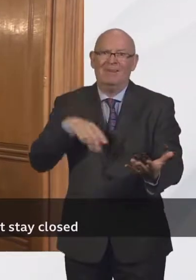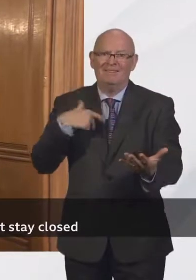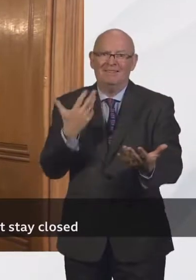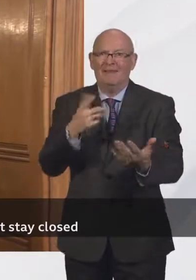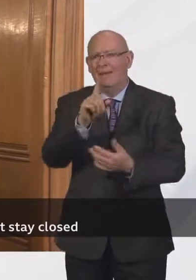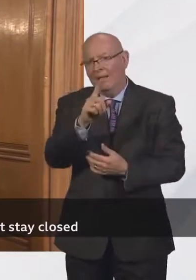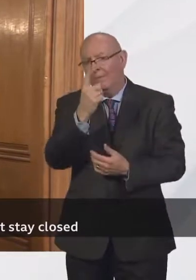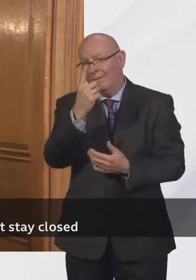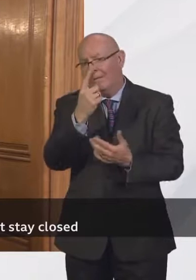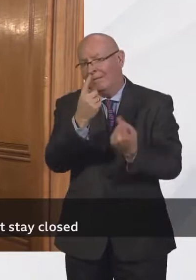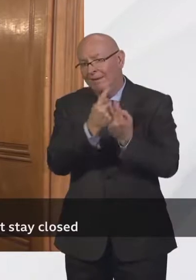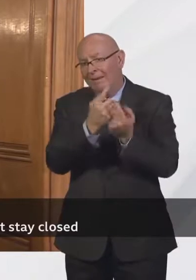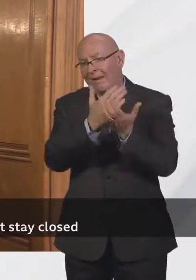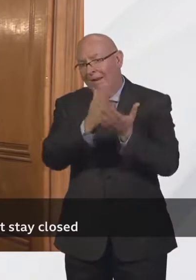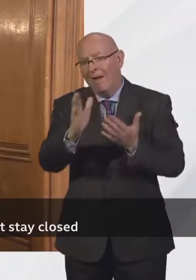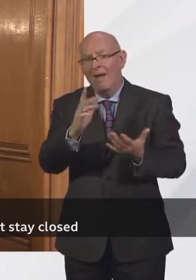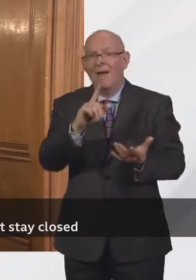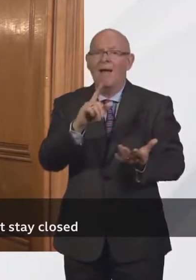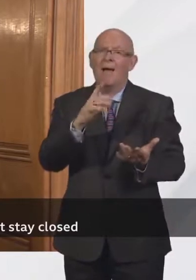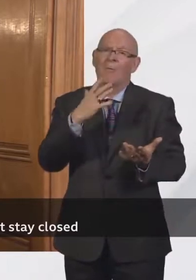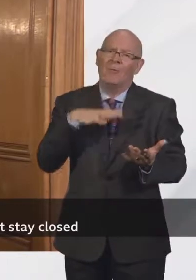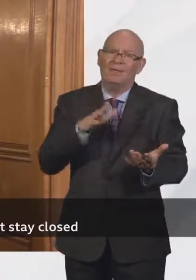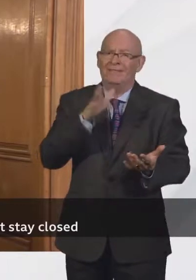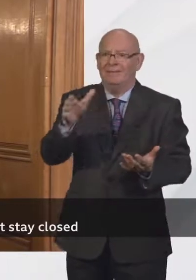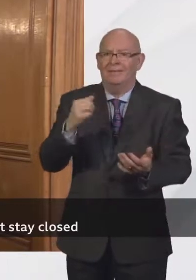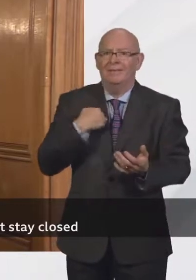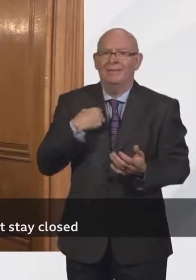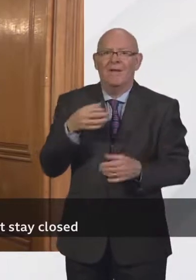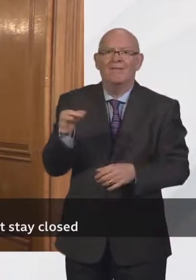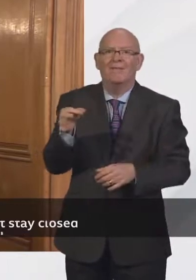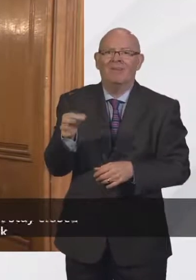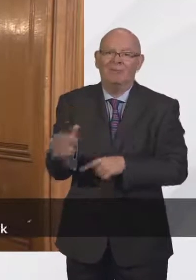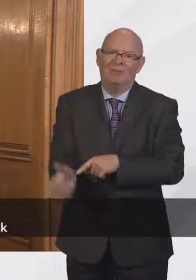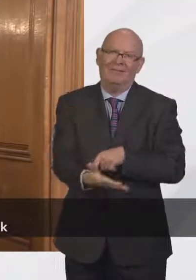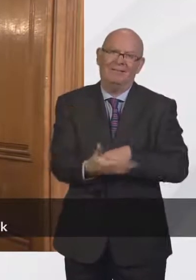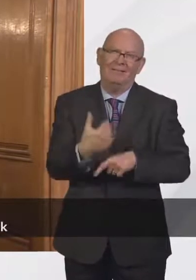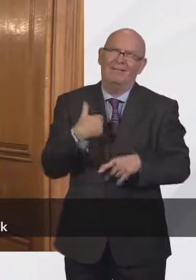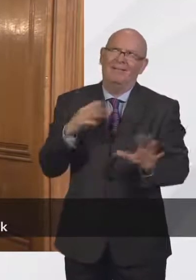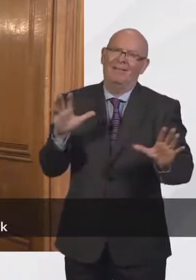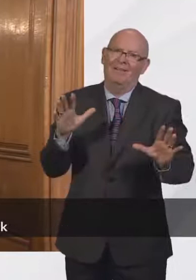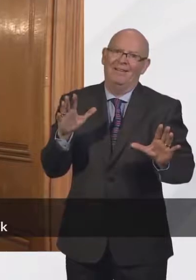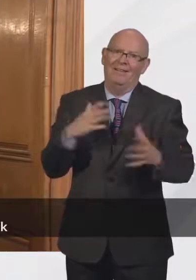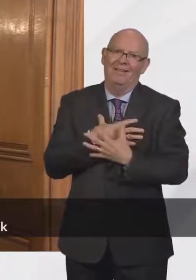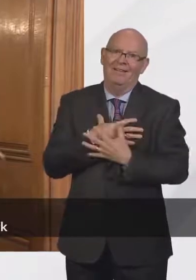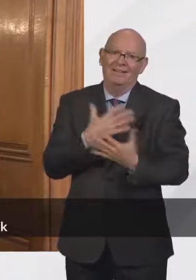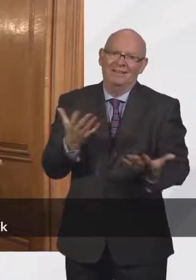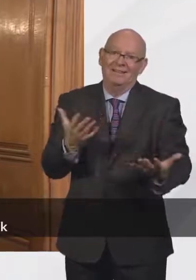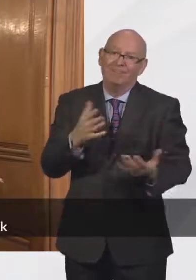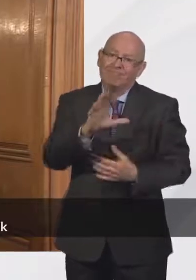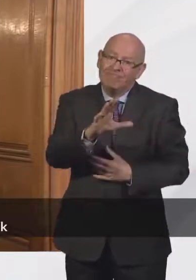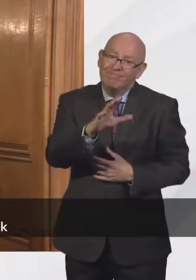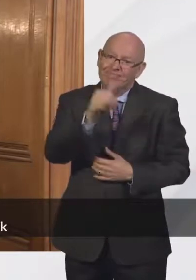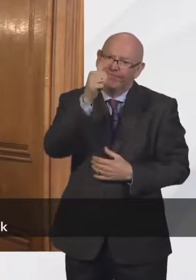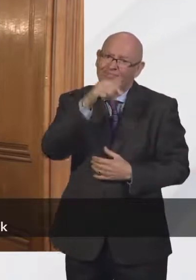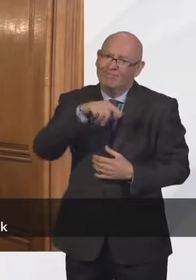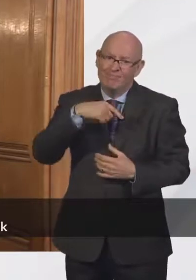industries, all the performing arts, with theatres, with everybody, gyms, all the bits that we can't quite